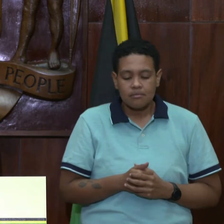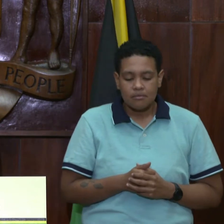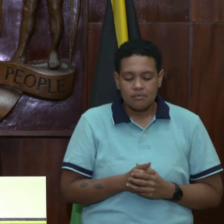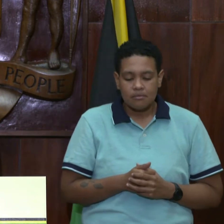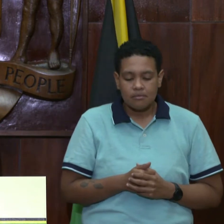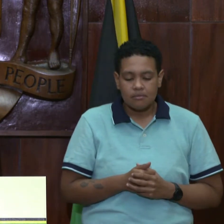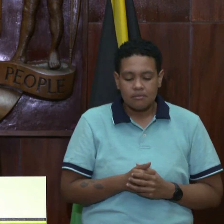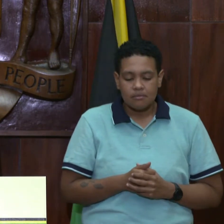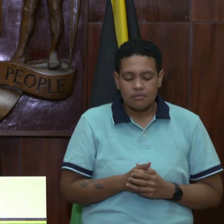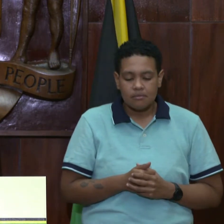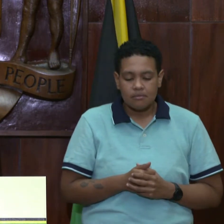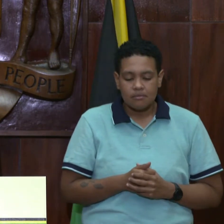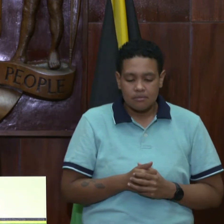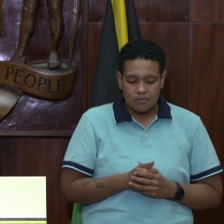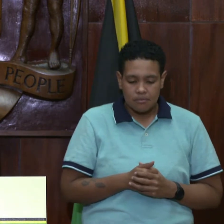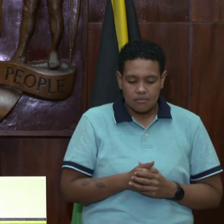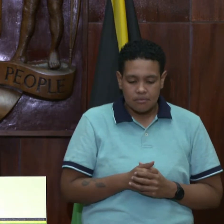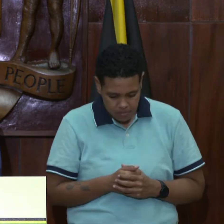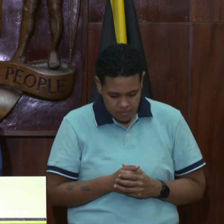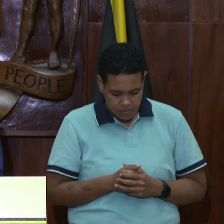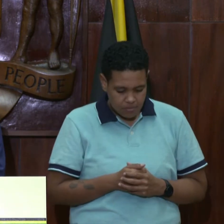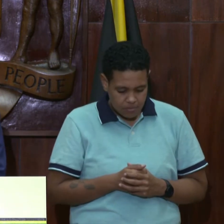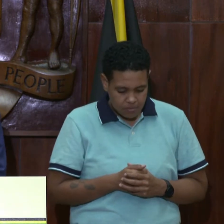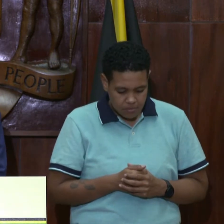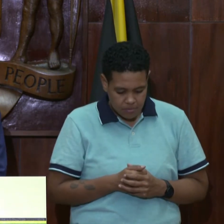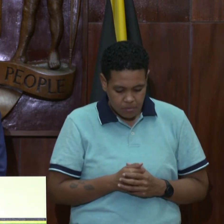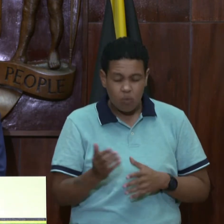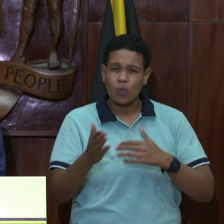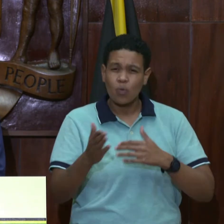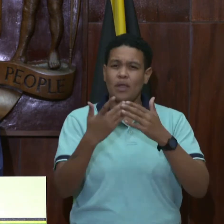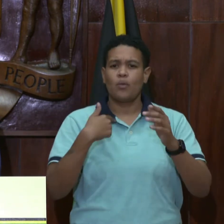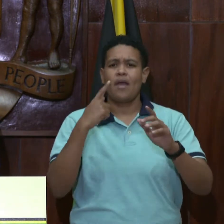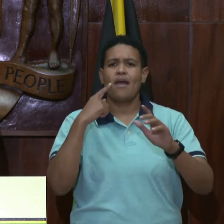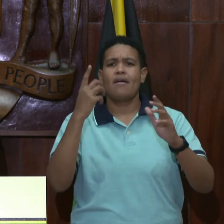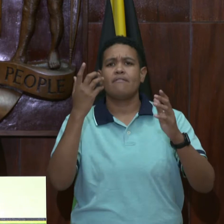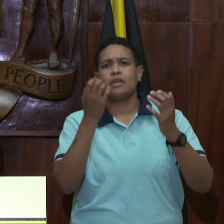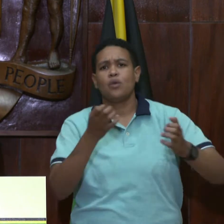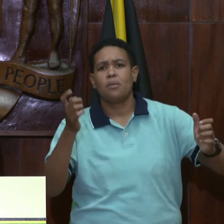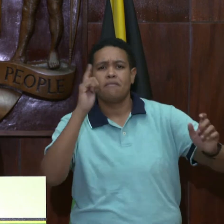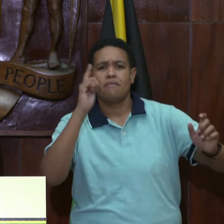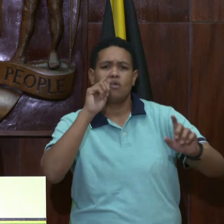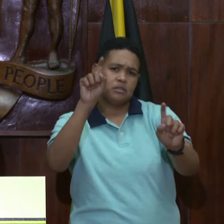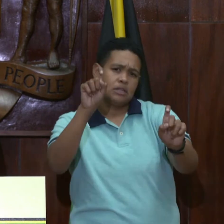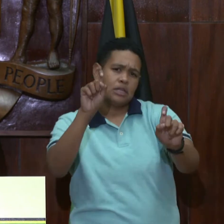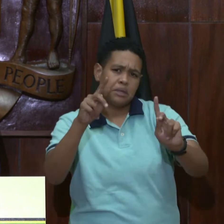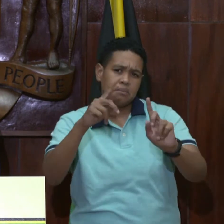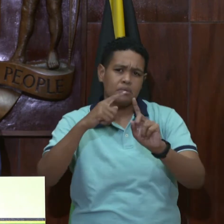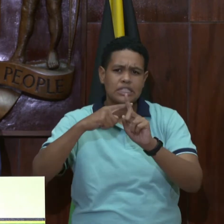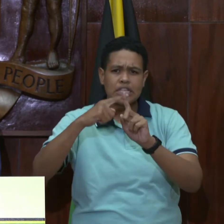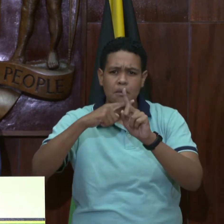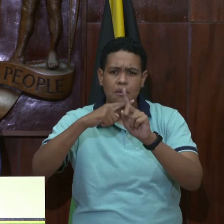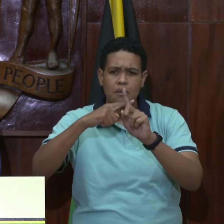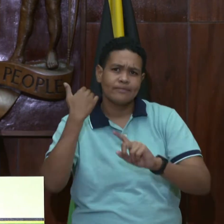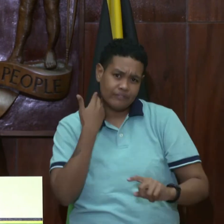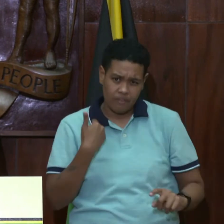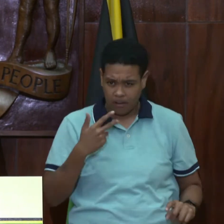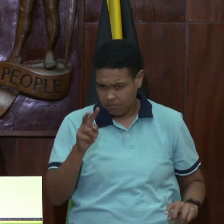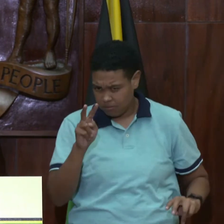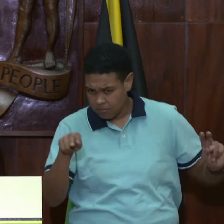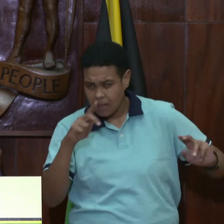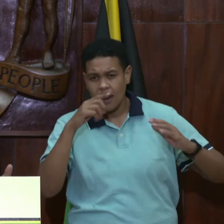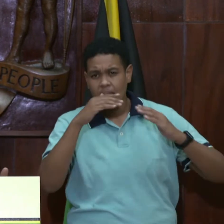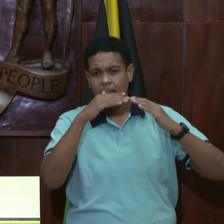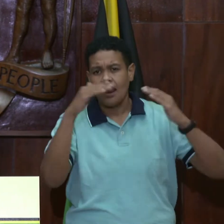have equipment for taking temperatures and the level of security that is at the